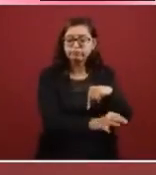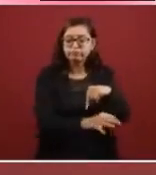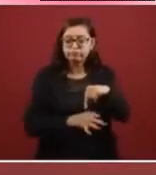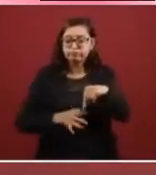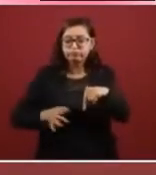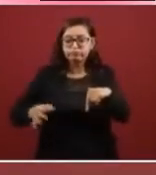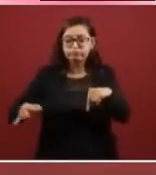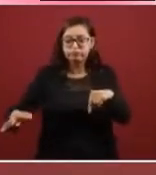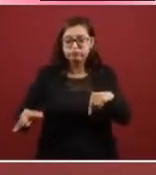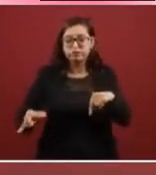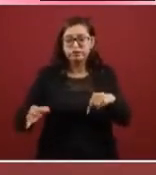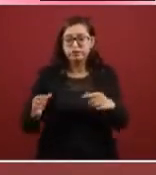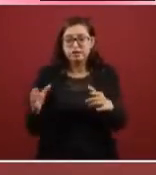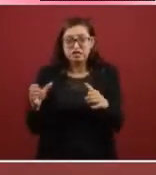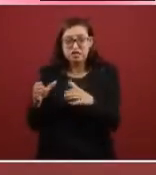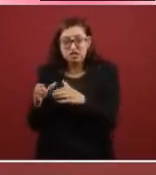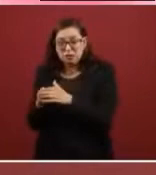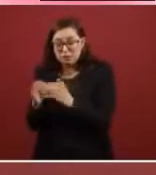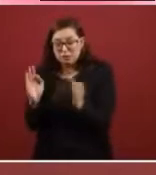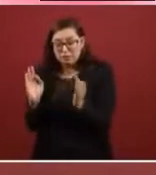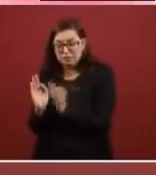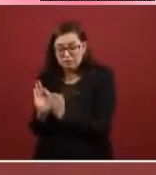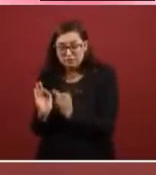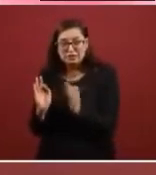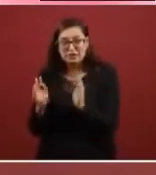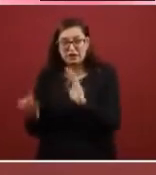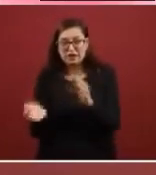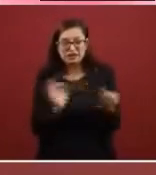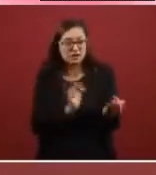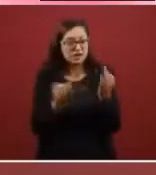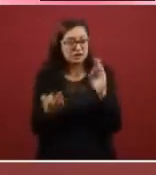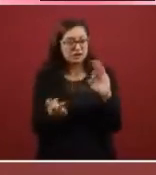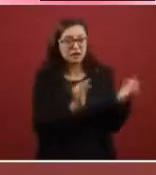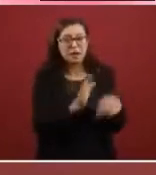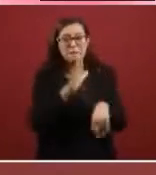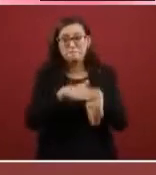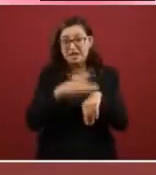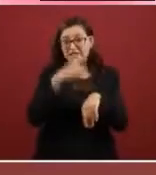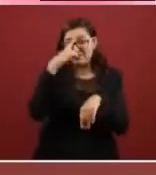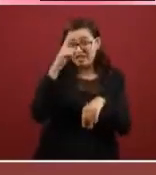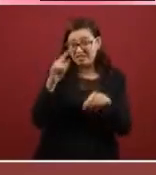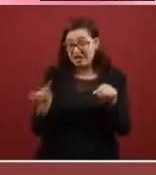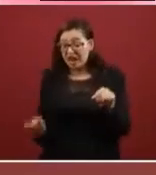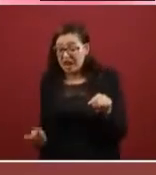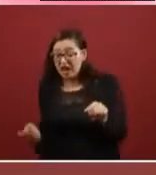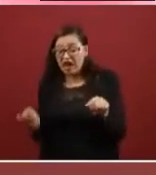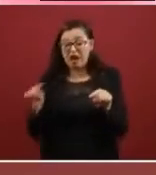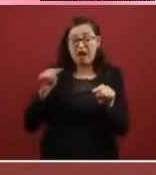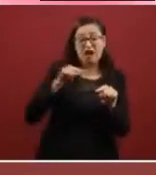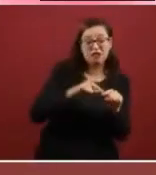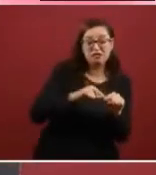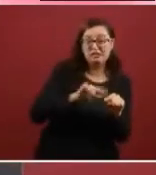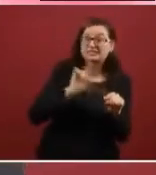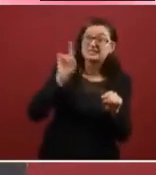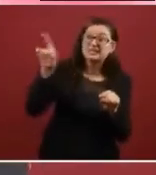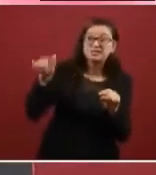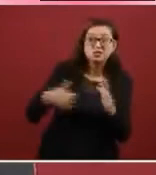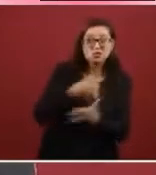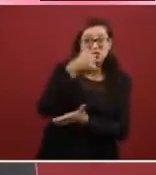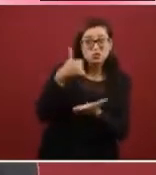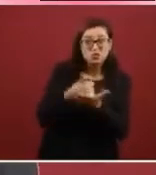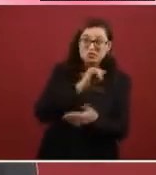más pequeñas, go to that are from smaller communities integradores, and with these integral